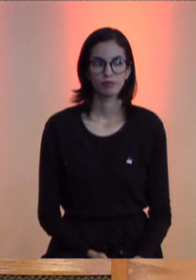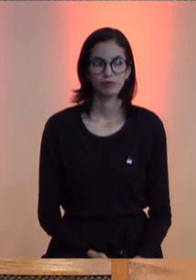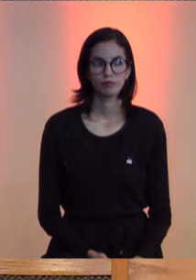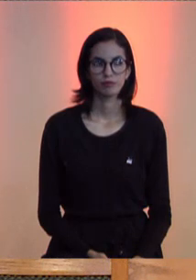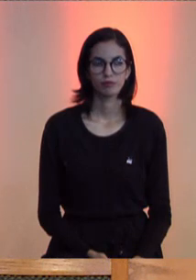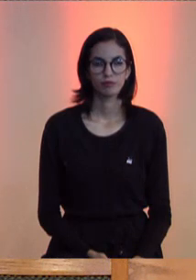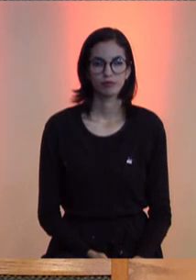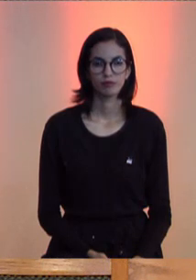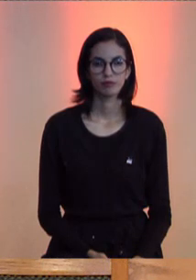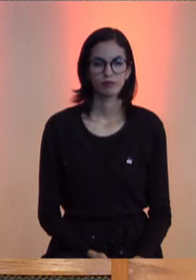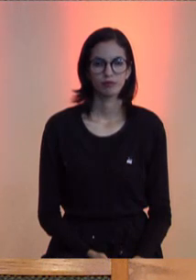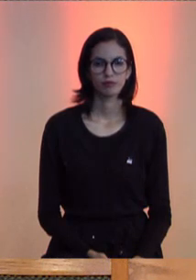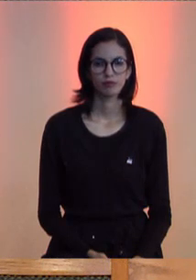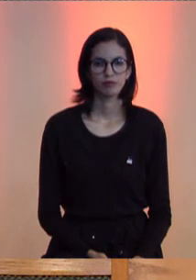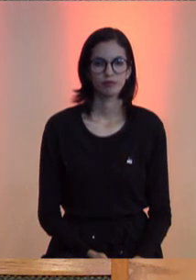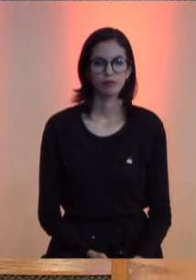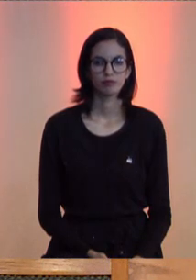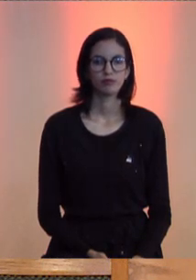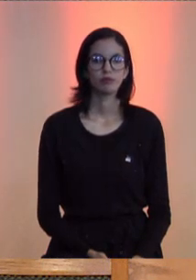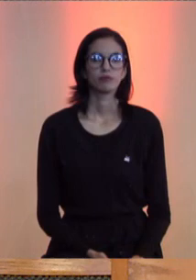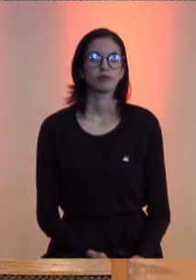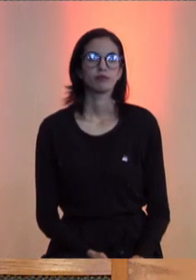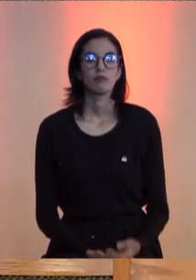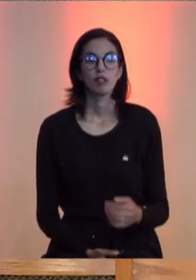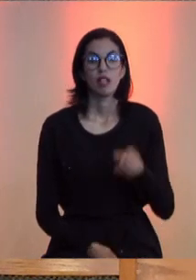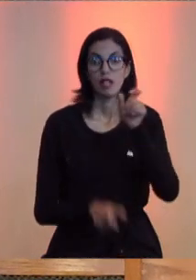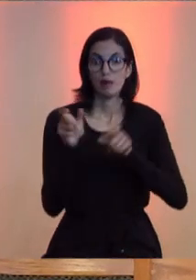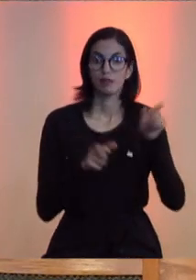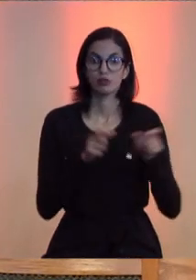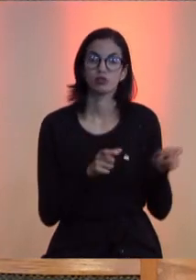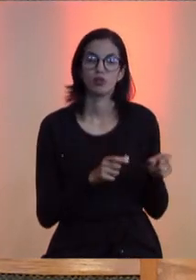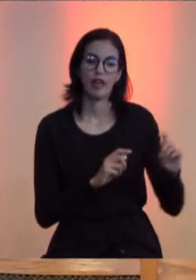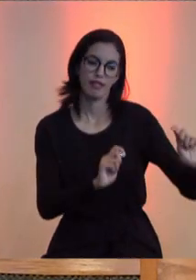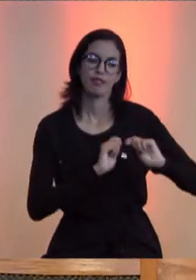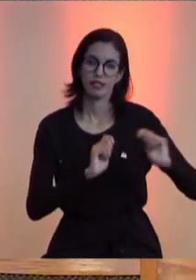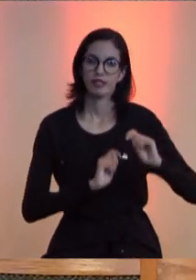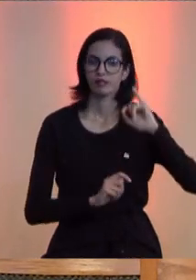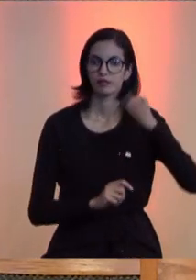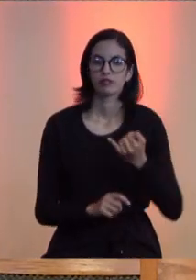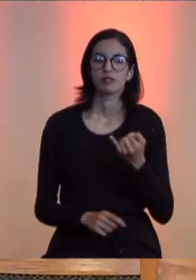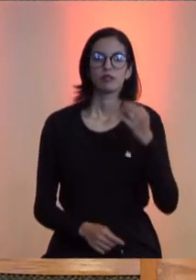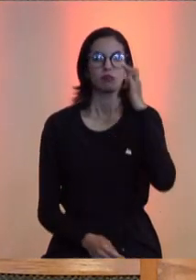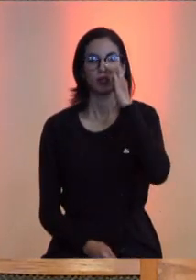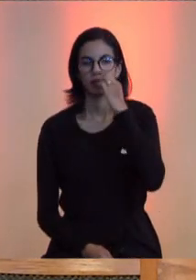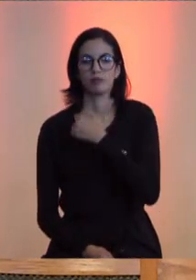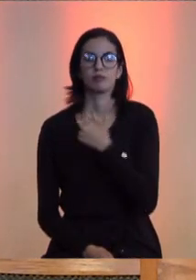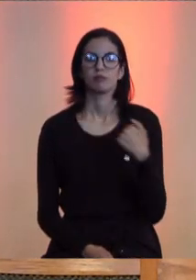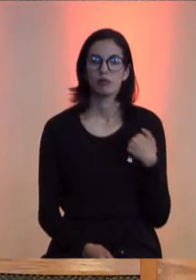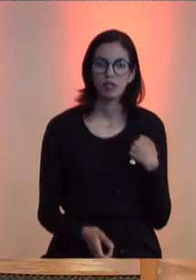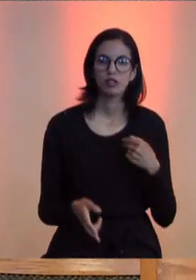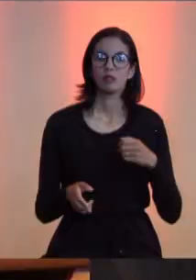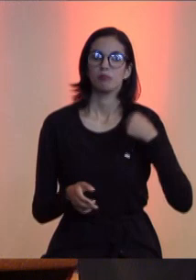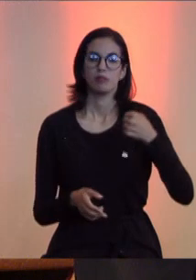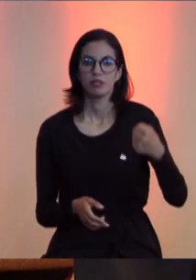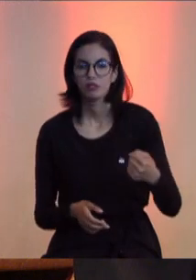church elders. La gente va a hablar a sus dirigentes, a sus profesores, sus padres, sus madres, sus pastores de iglesia. Because you're